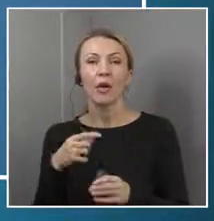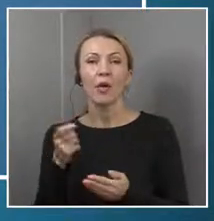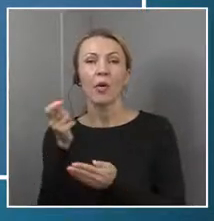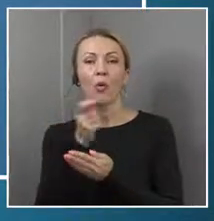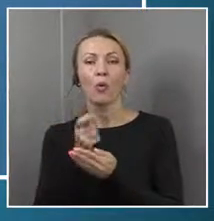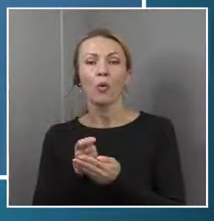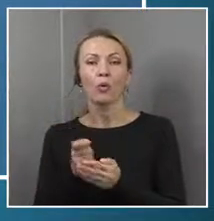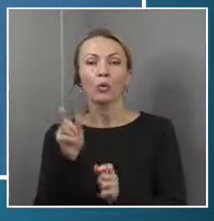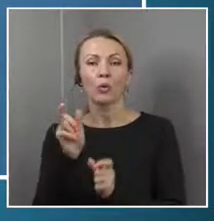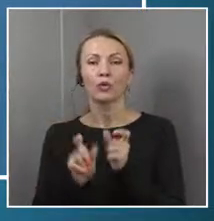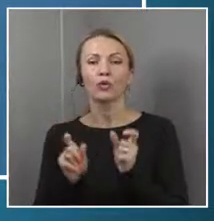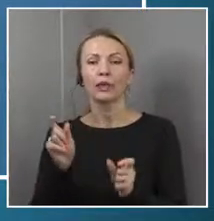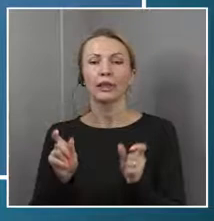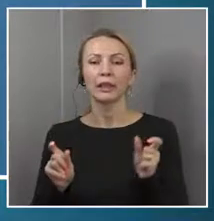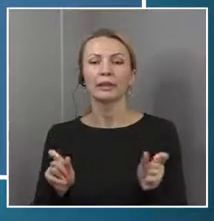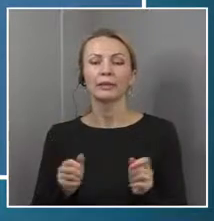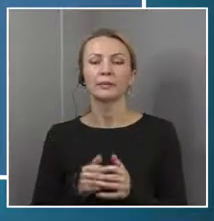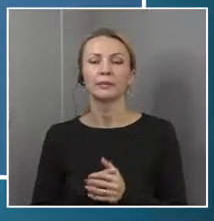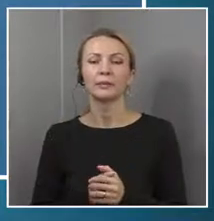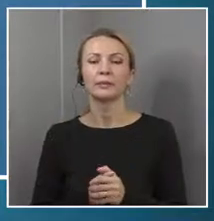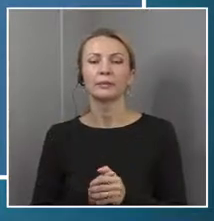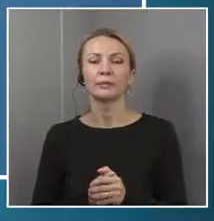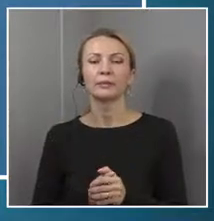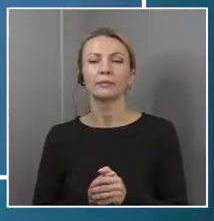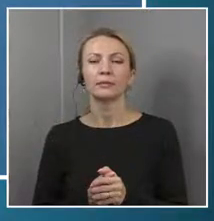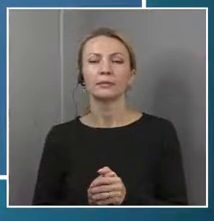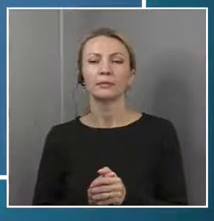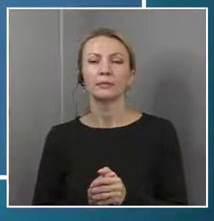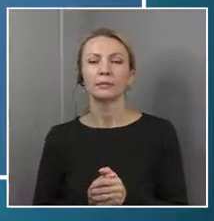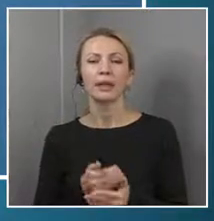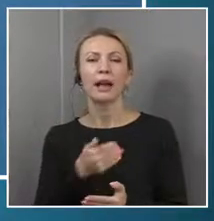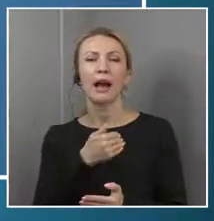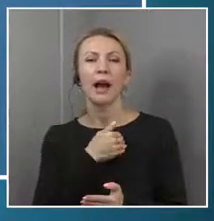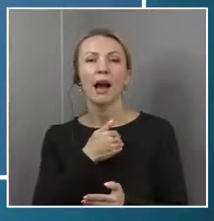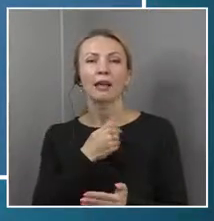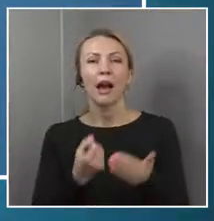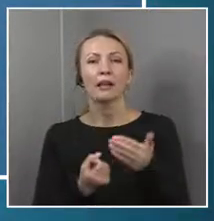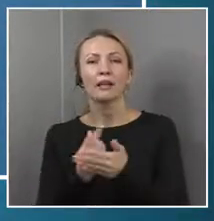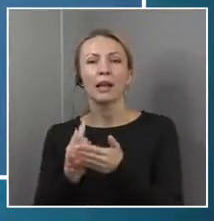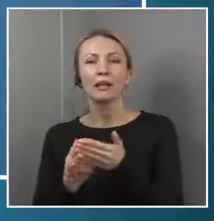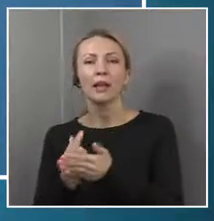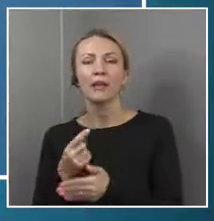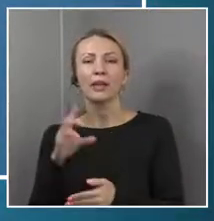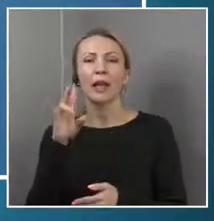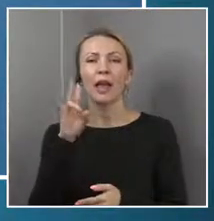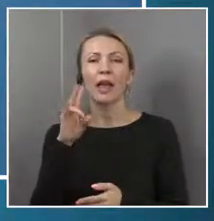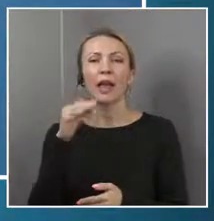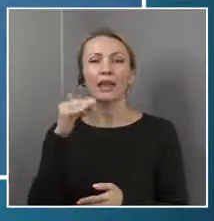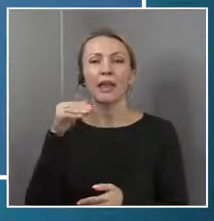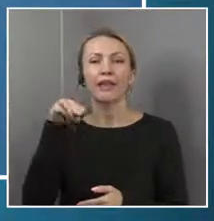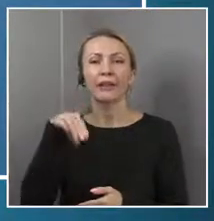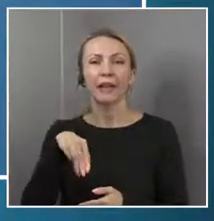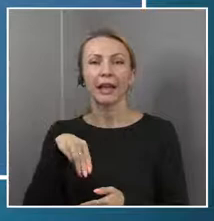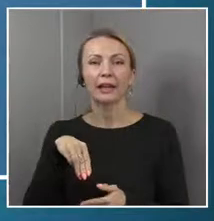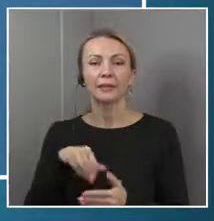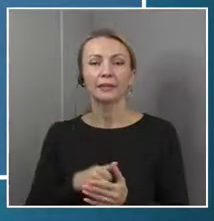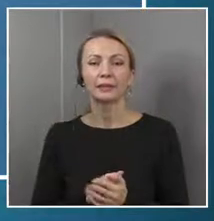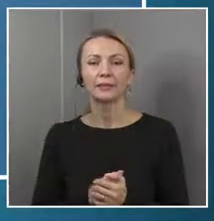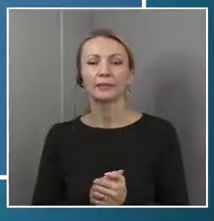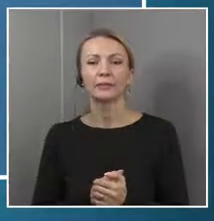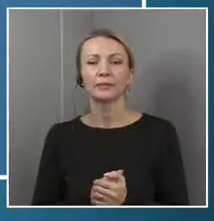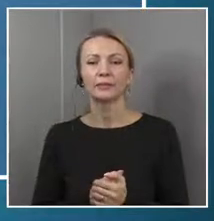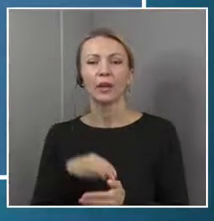mecene, they want to produce NFTs or want to tokenize their artworks, and